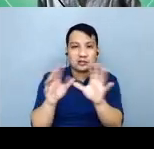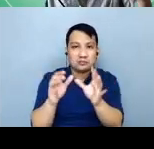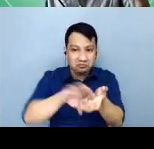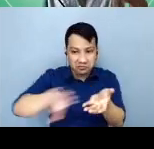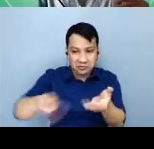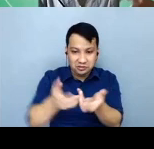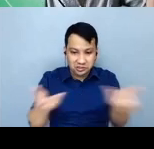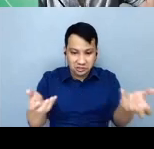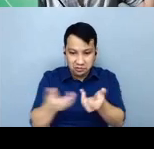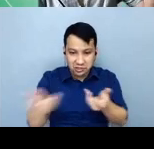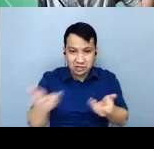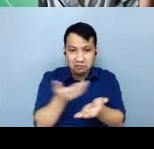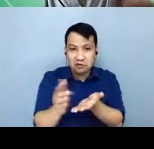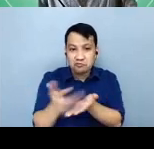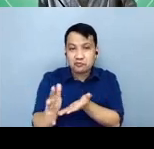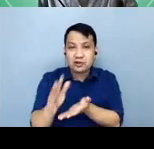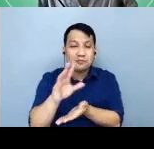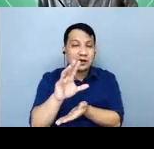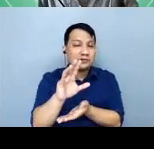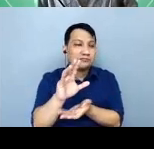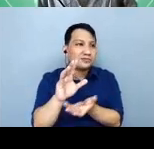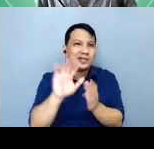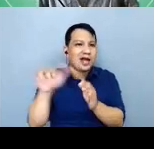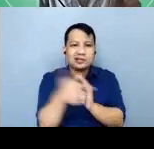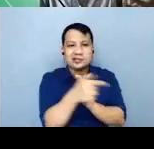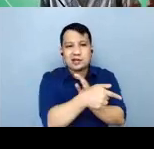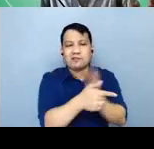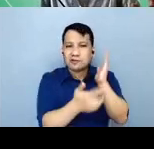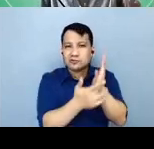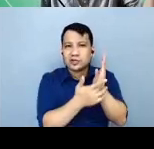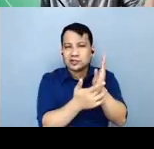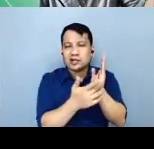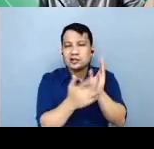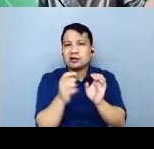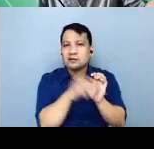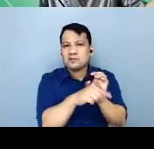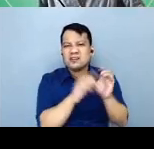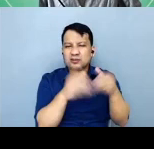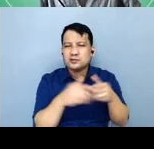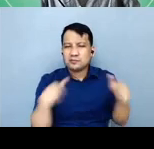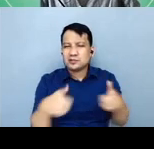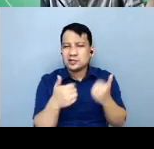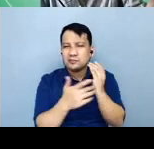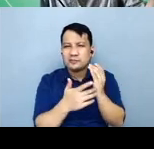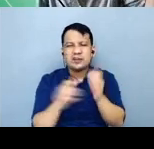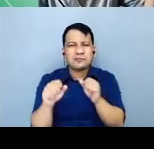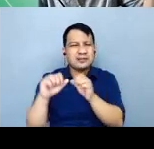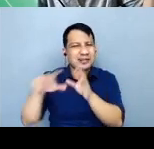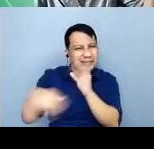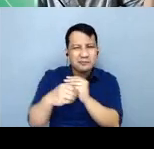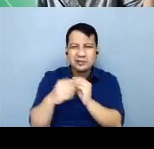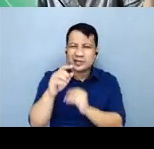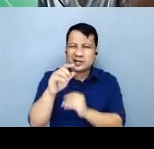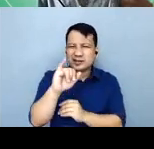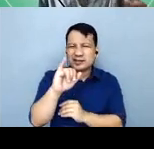segregation? All of these flow into technical expertise. And in a way, it also is a form of investment cost in that